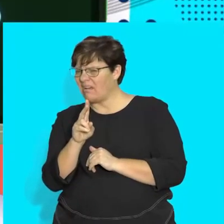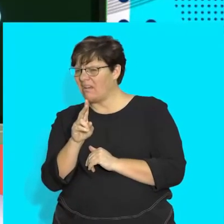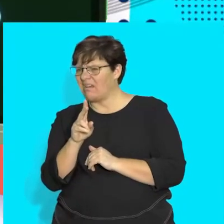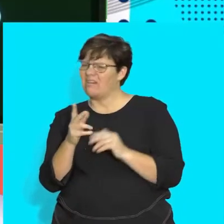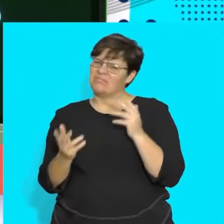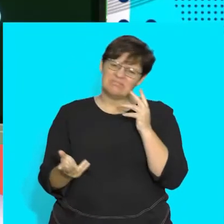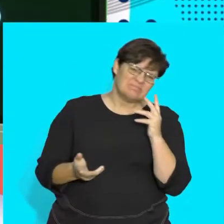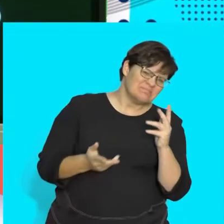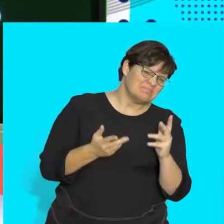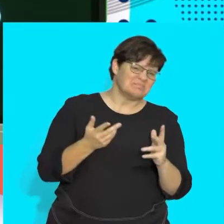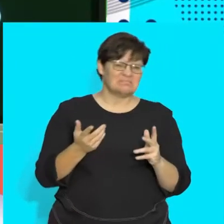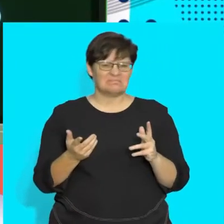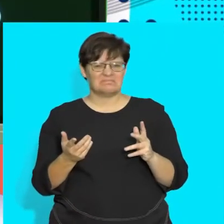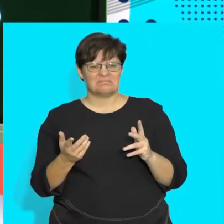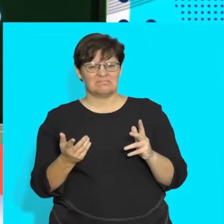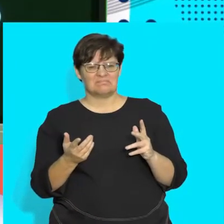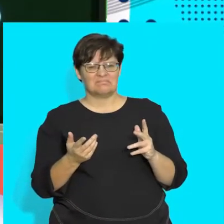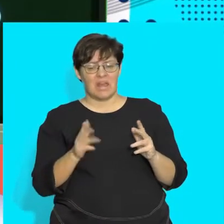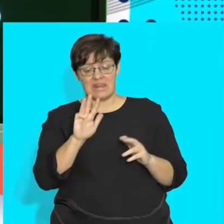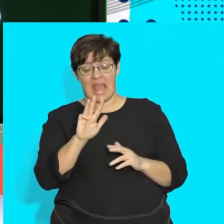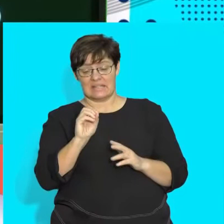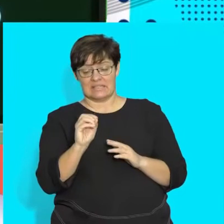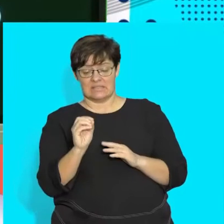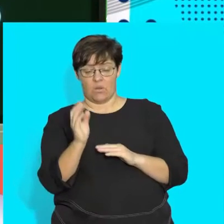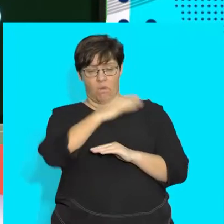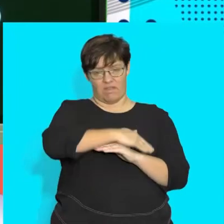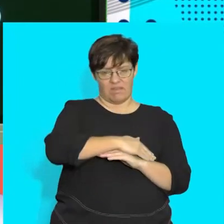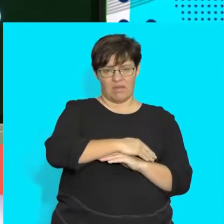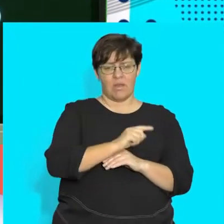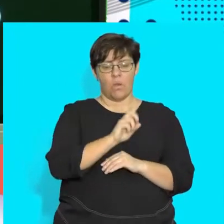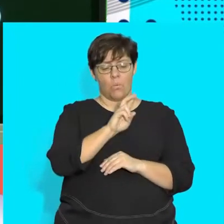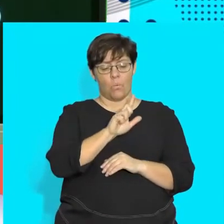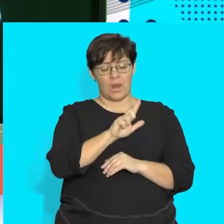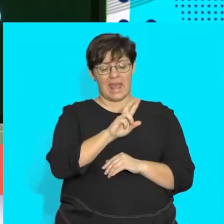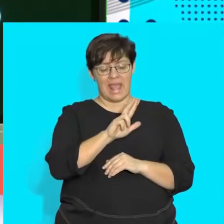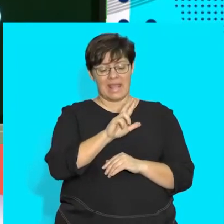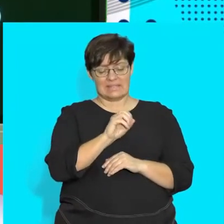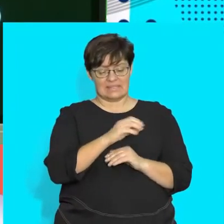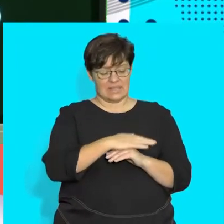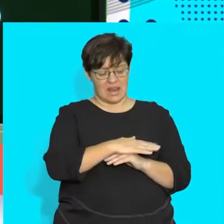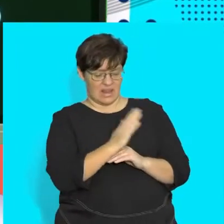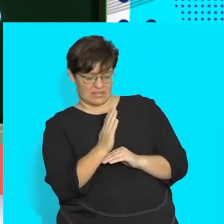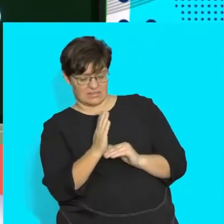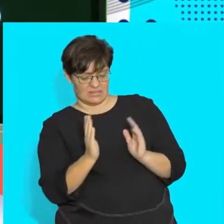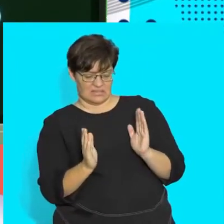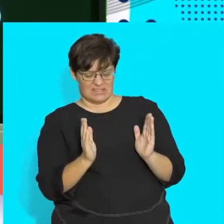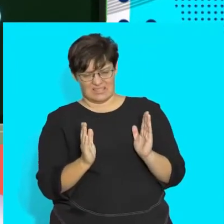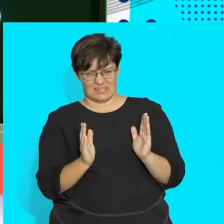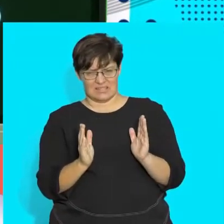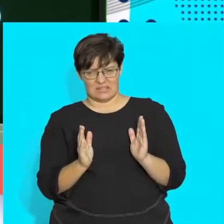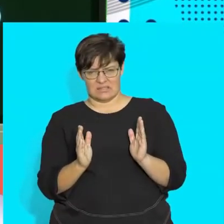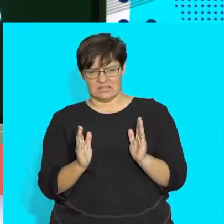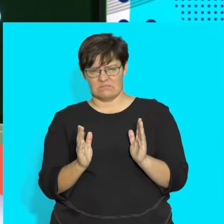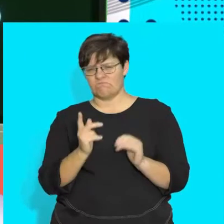the lines of like more than 90, less than 180. So,